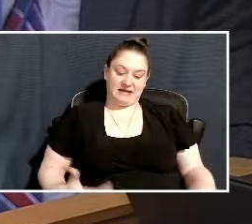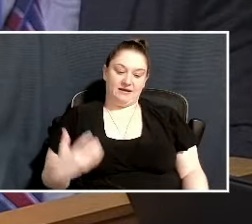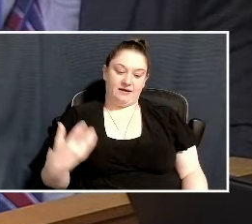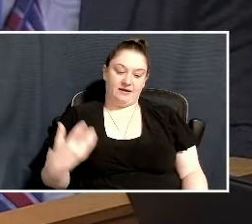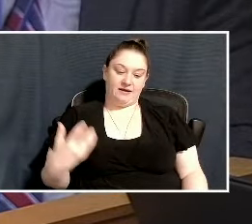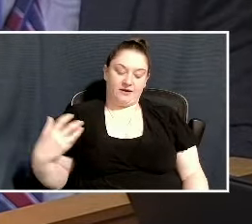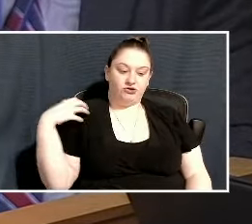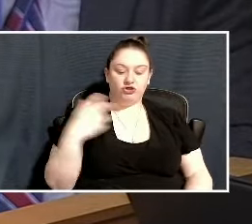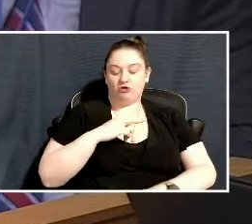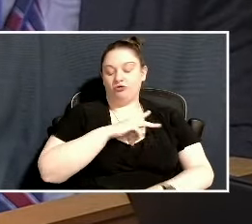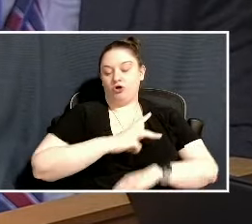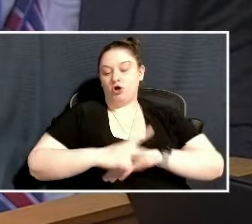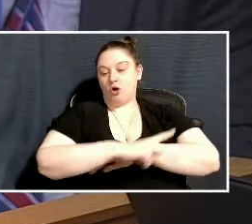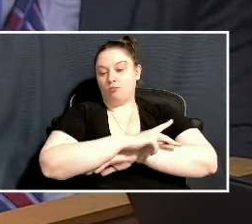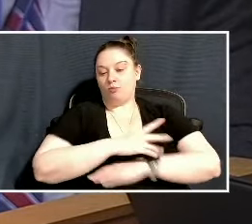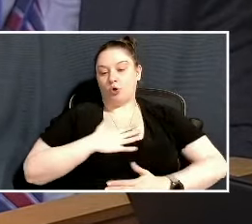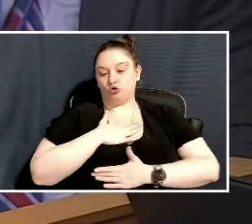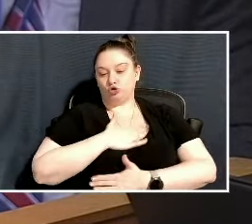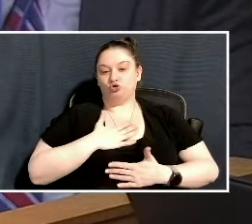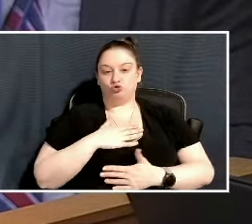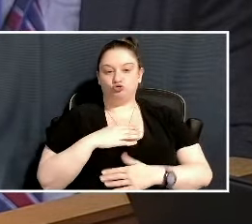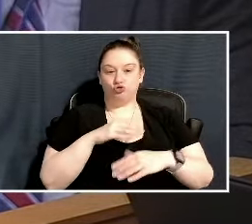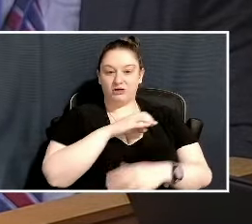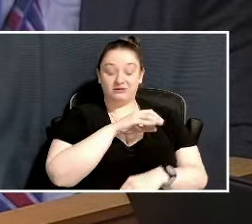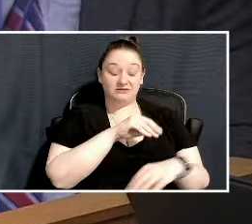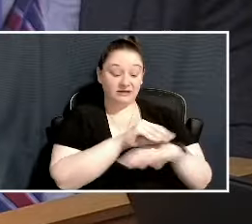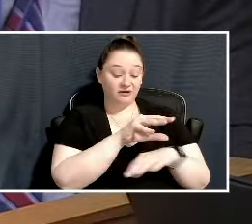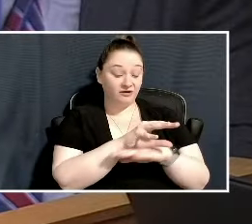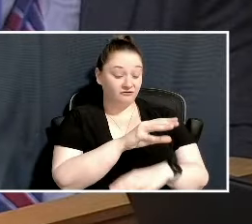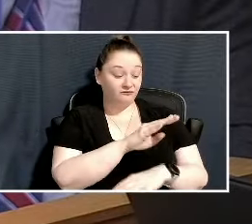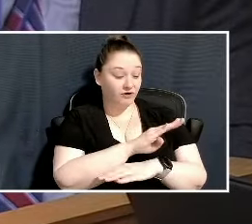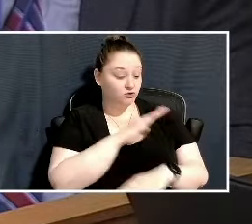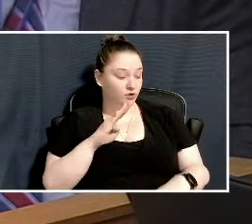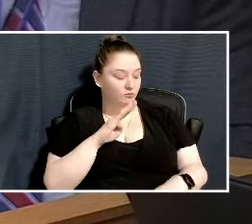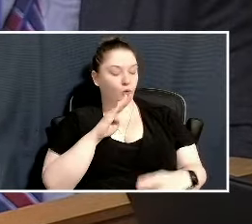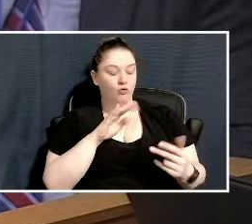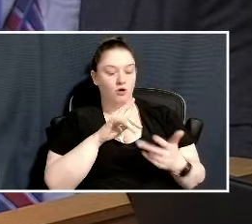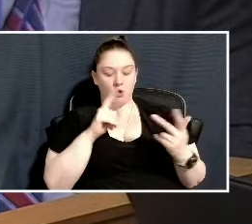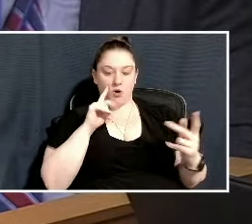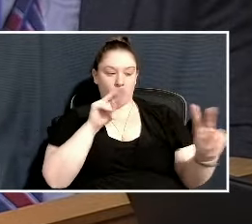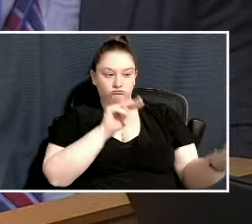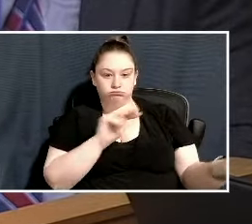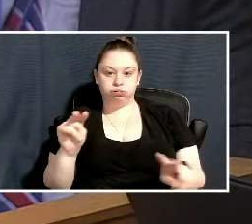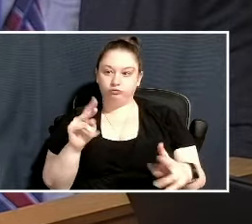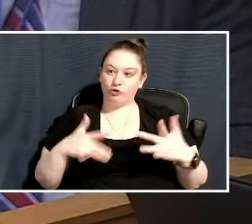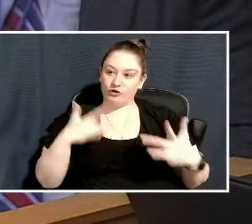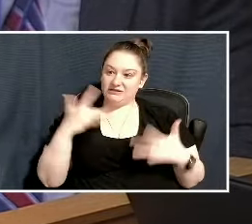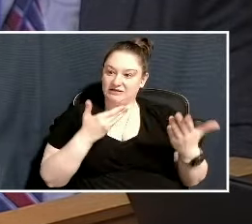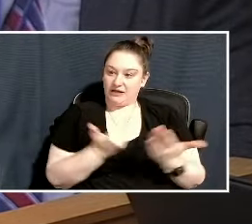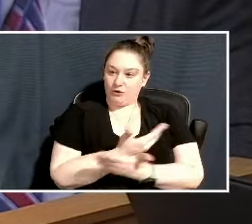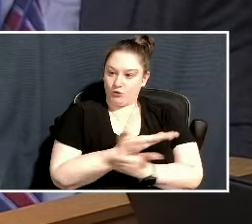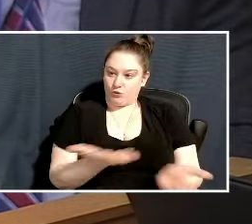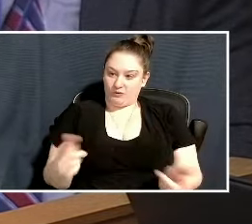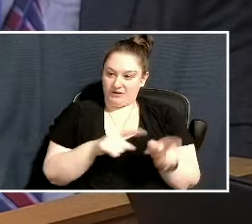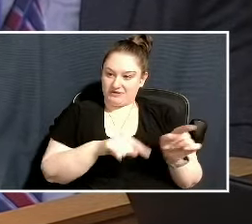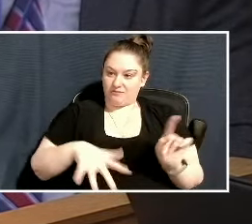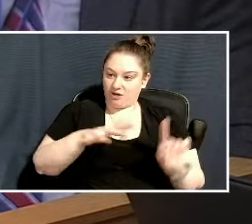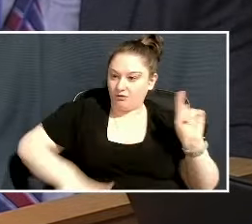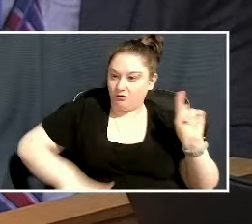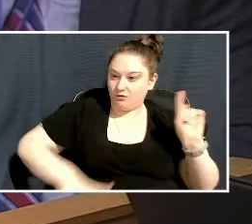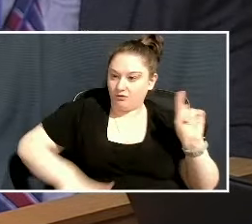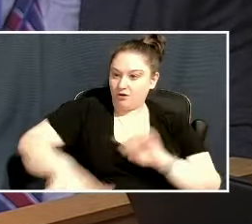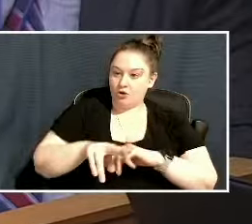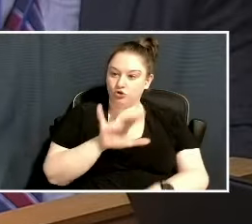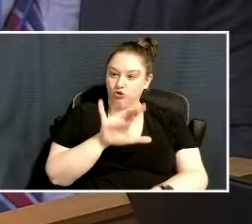exciting things happening across the country. And the Trust for Public Lands, which really leads this effort, is a national leader on ensuring equitable access to nature. And I